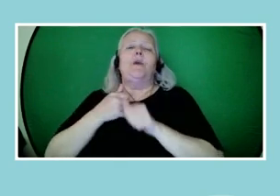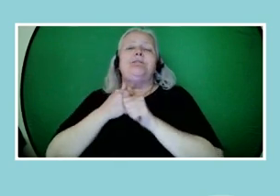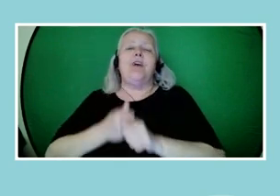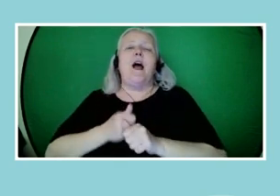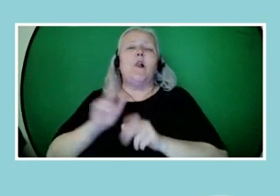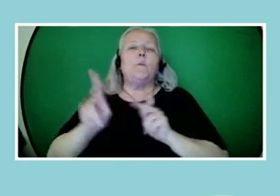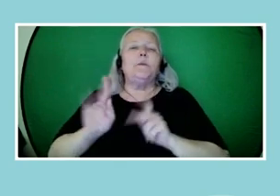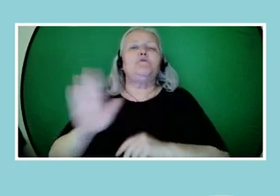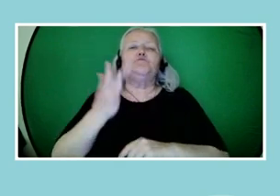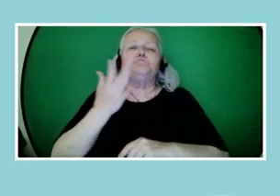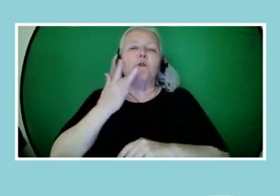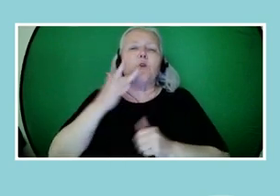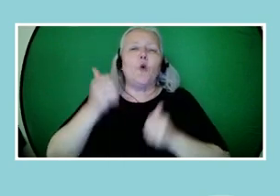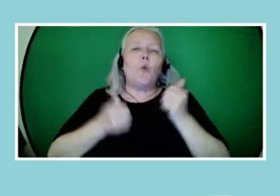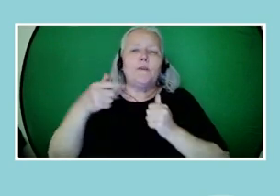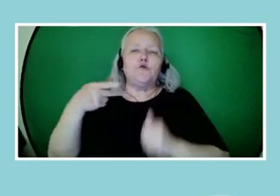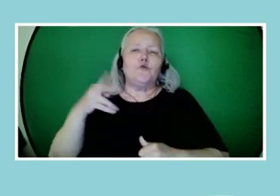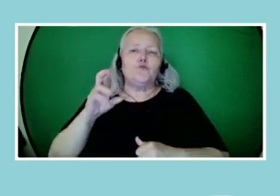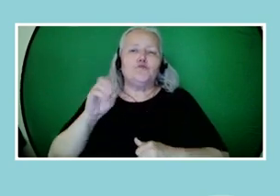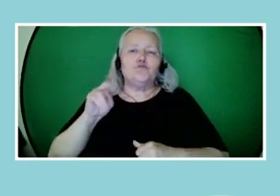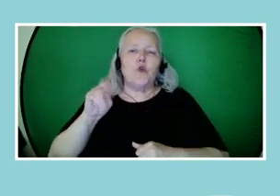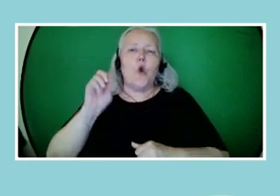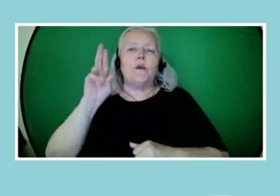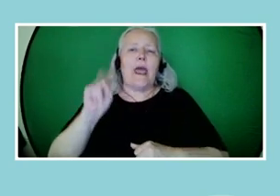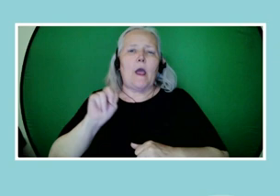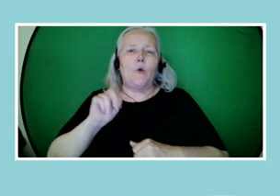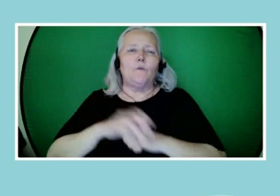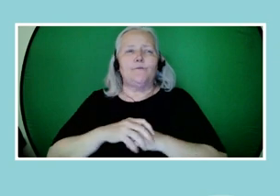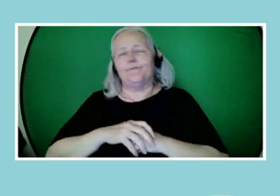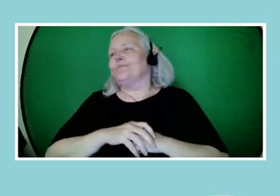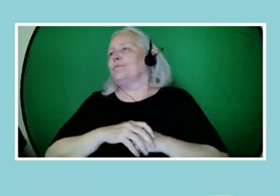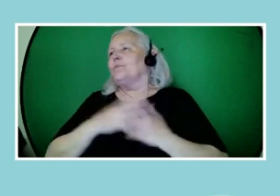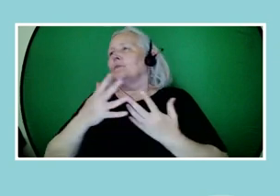use. You know, we're here to